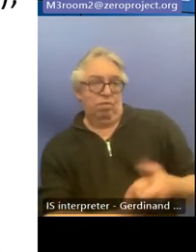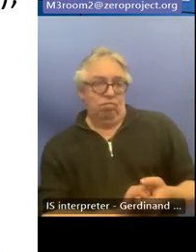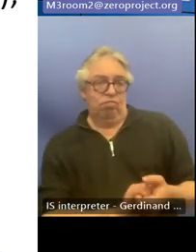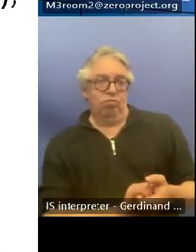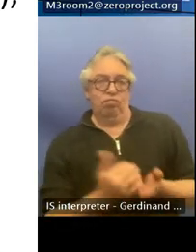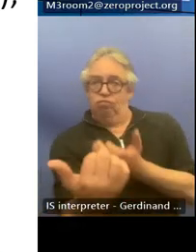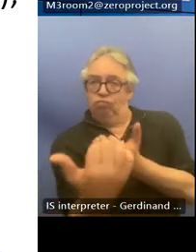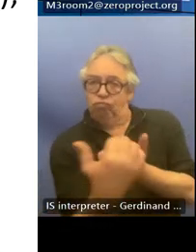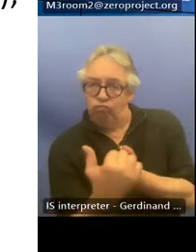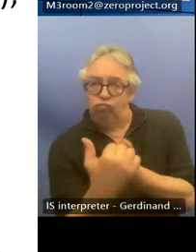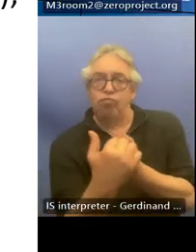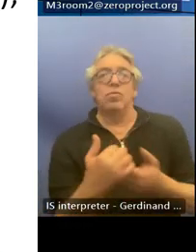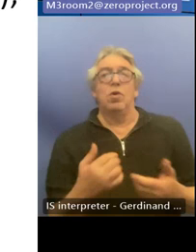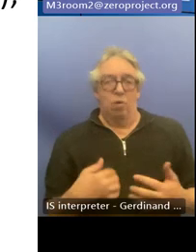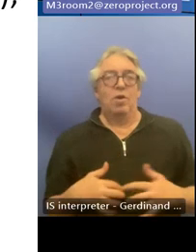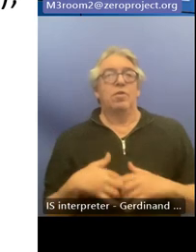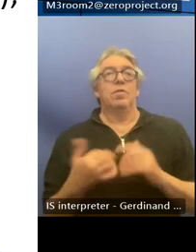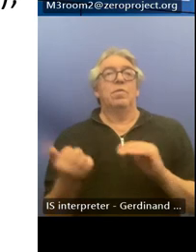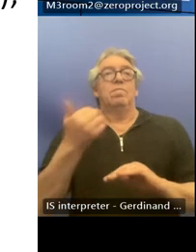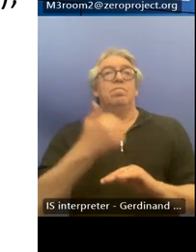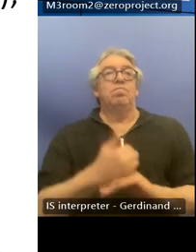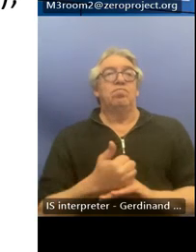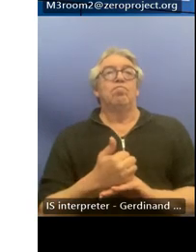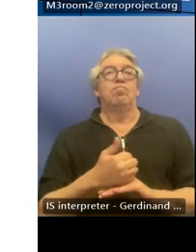partnership. Okay.